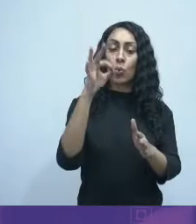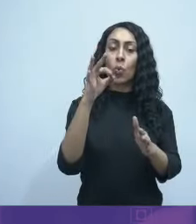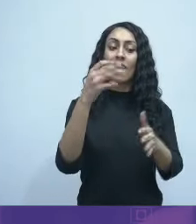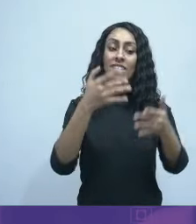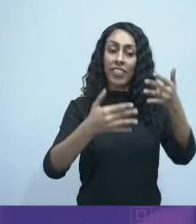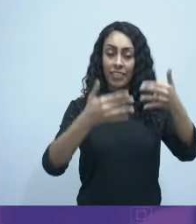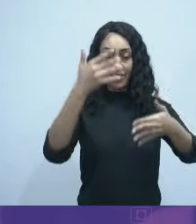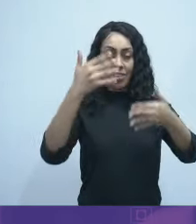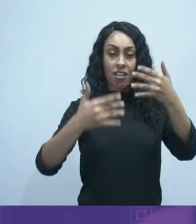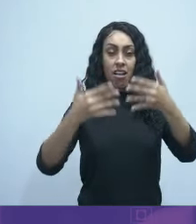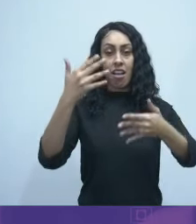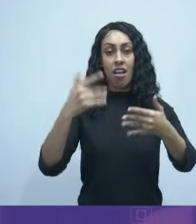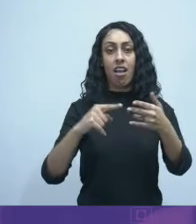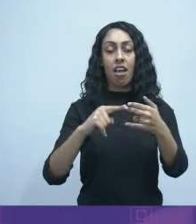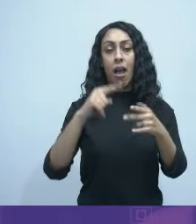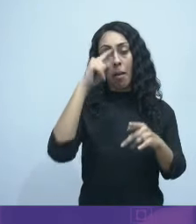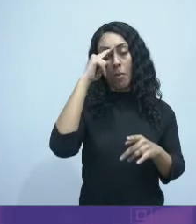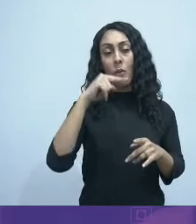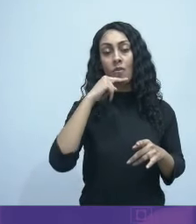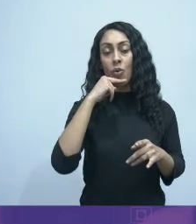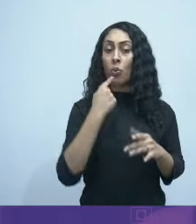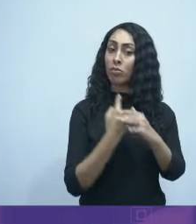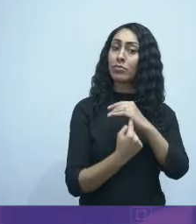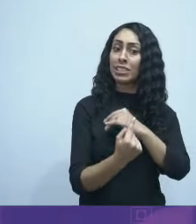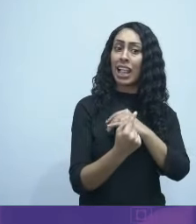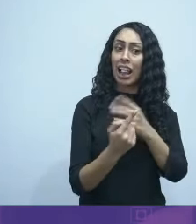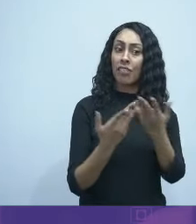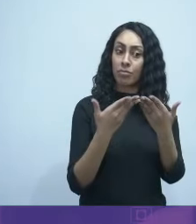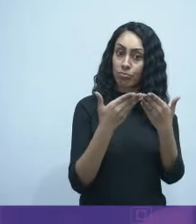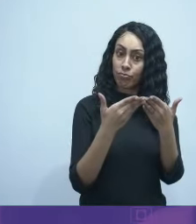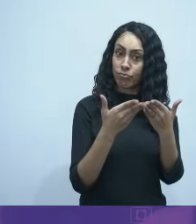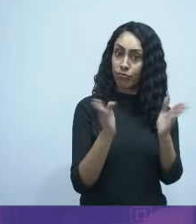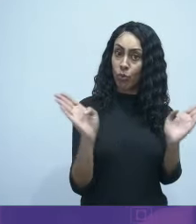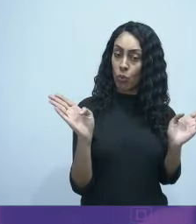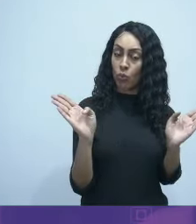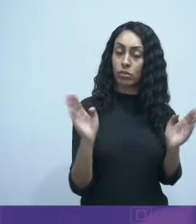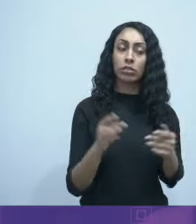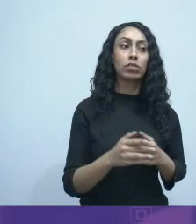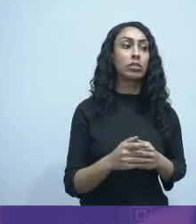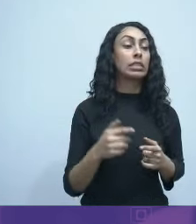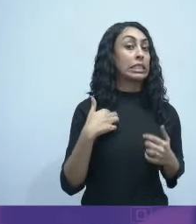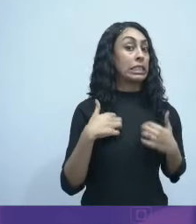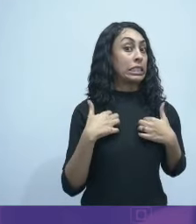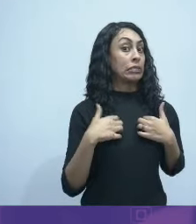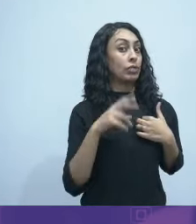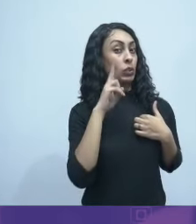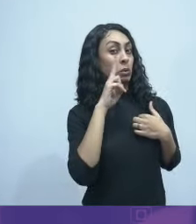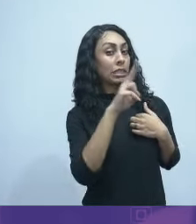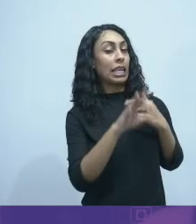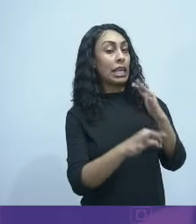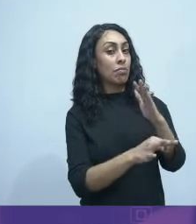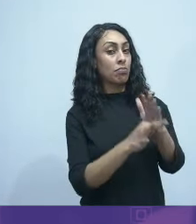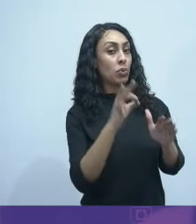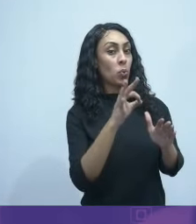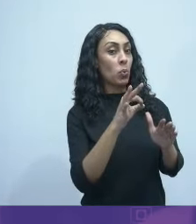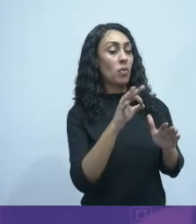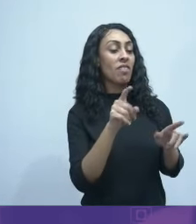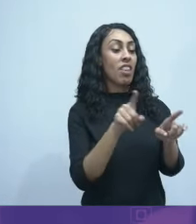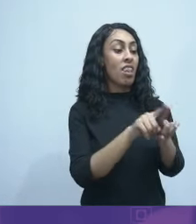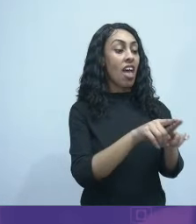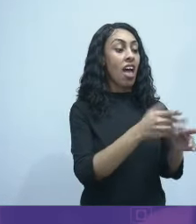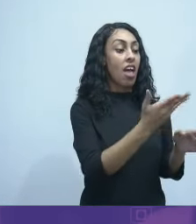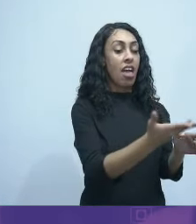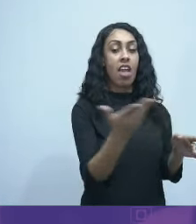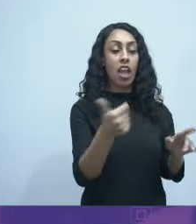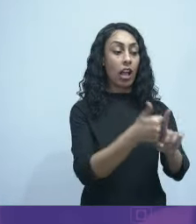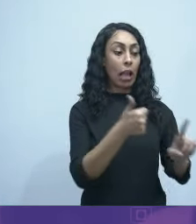figures, because the portfolio itself has become broader. But I'm interested in seeing an increase and improvement on a like-for-like basis, as